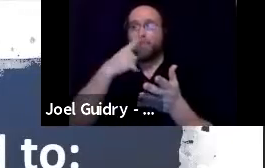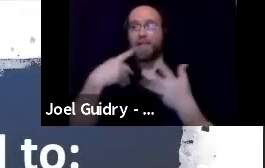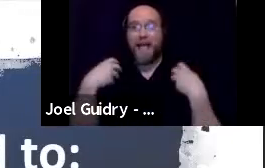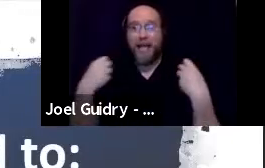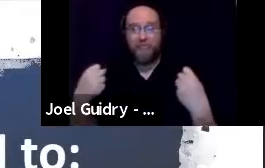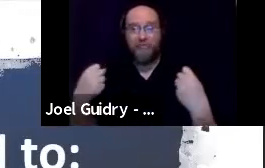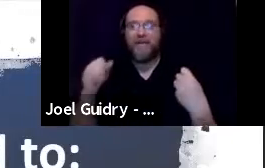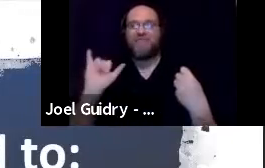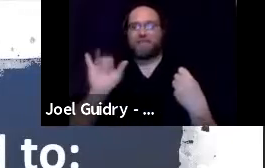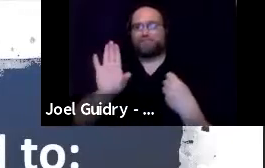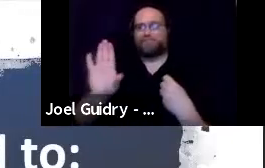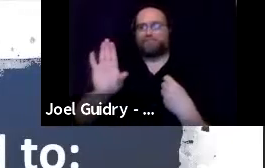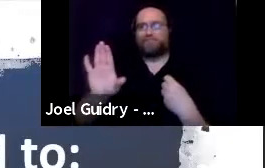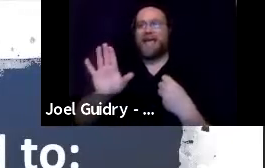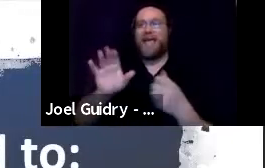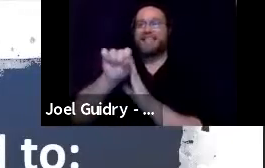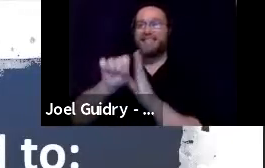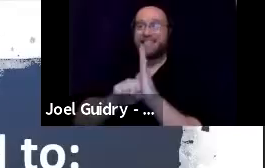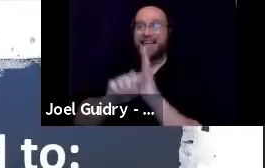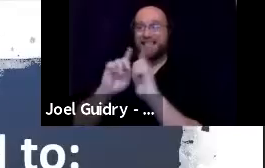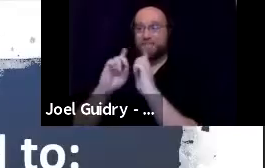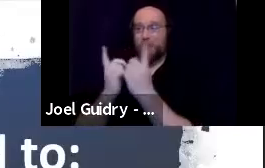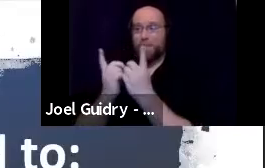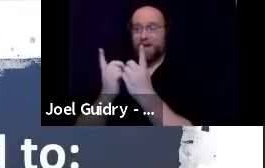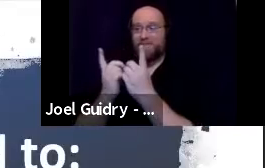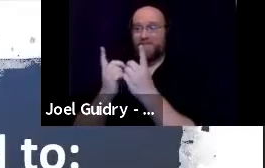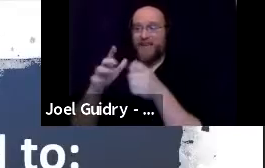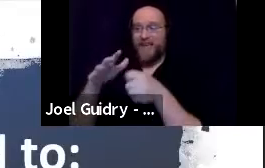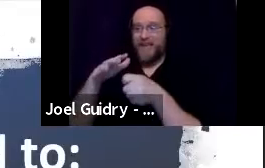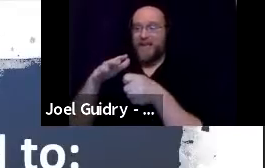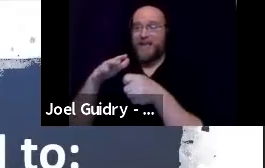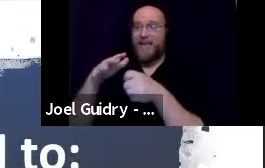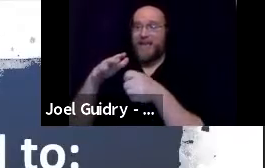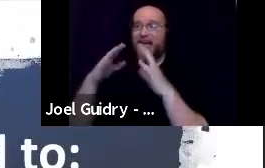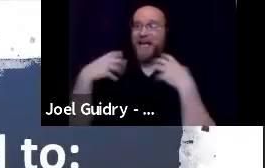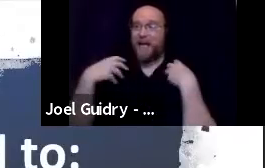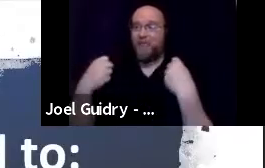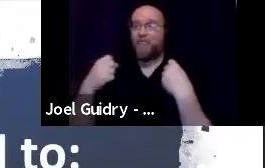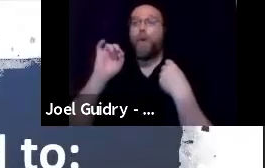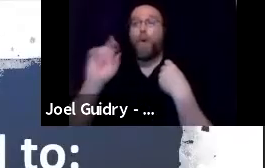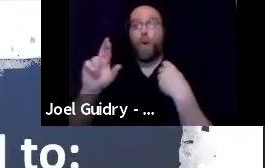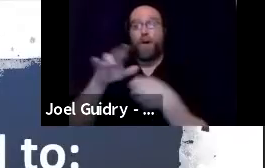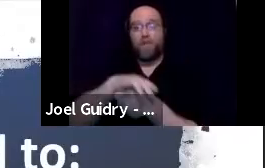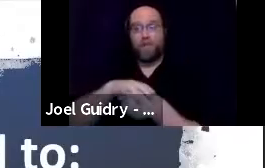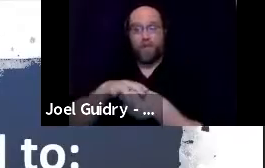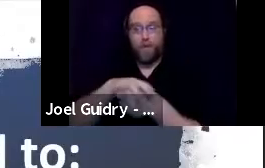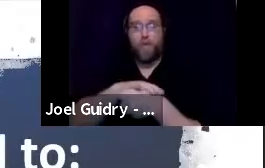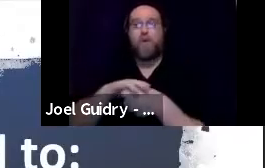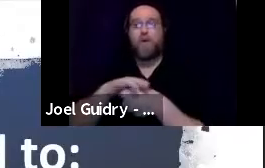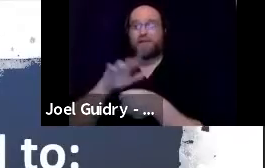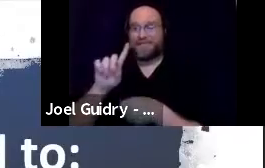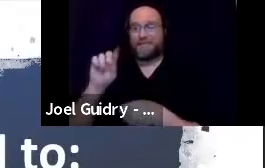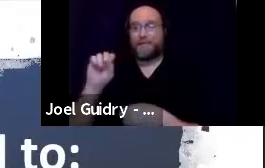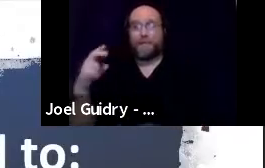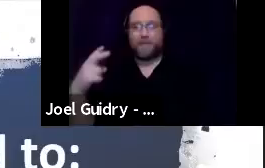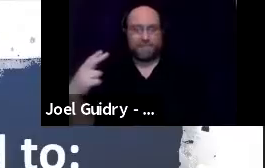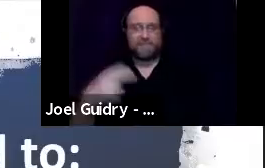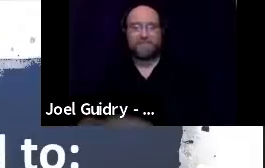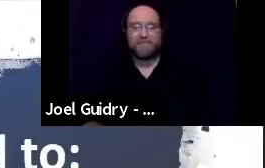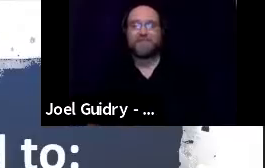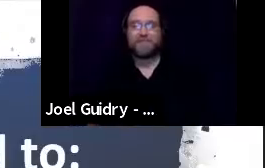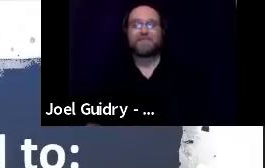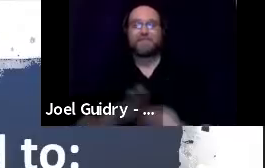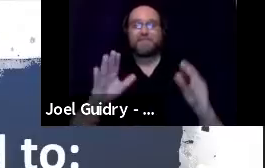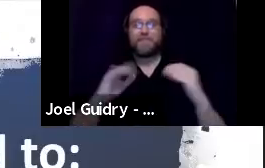Health or the local public health jurisdiction. In terms of requirements and guidance